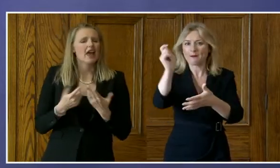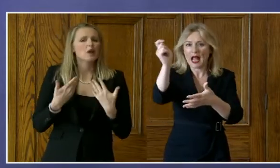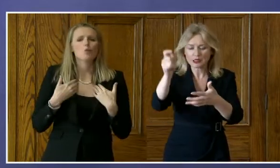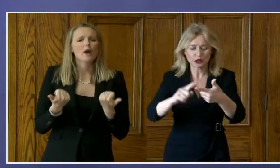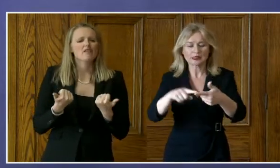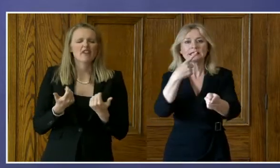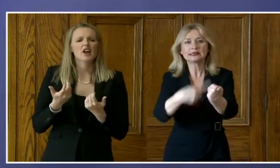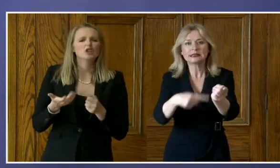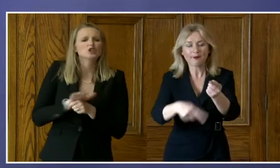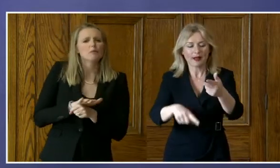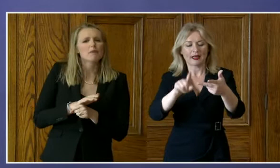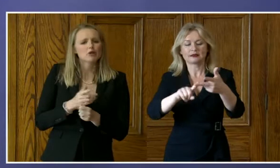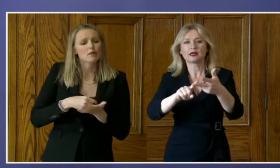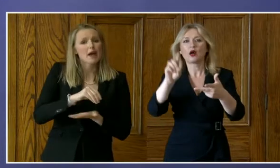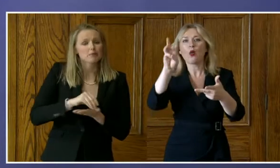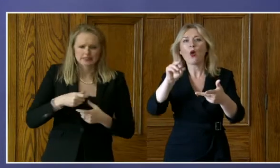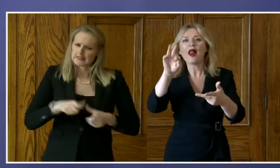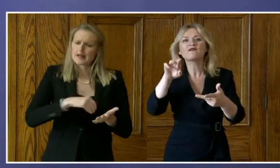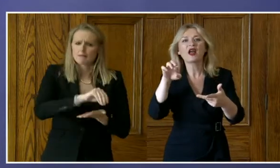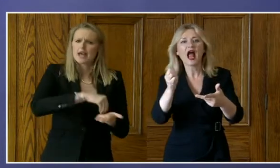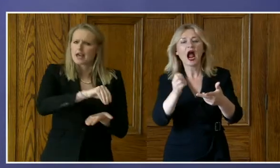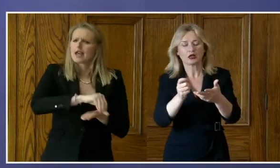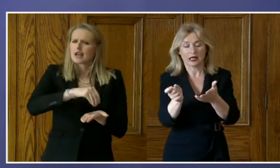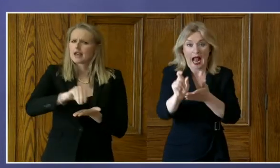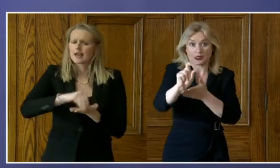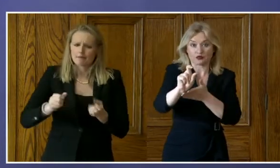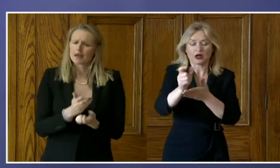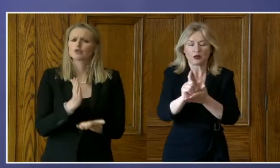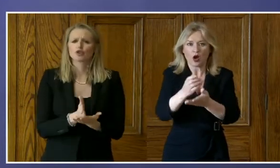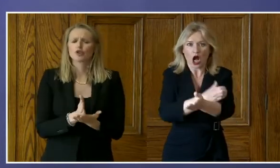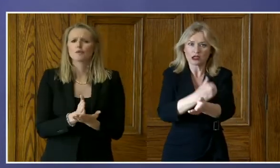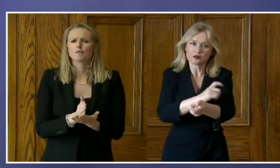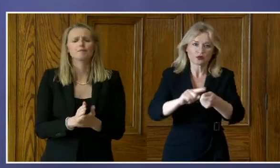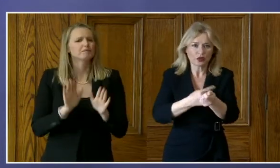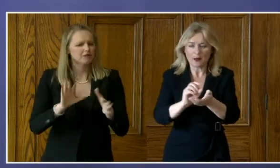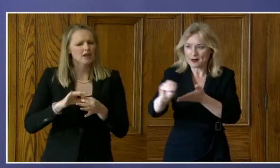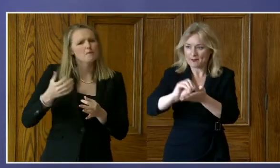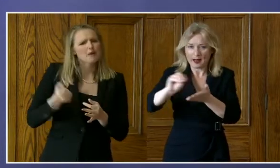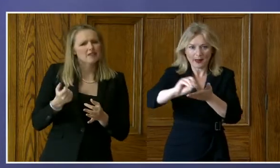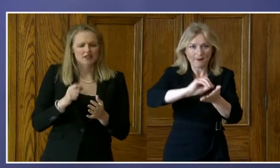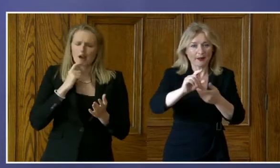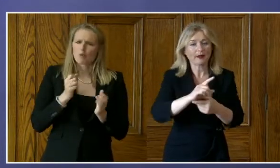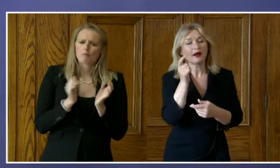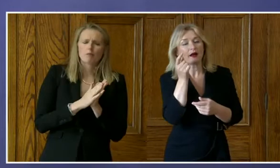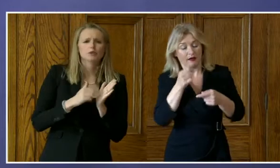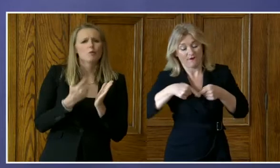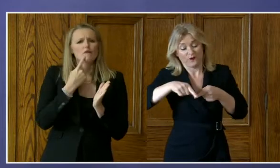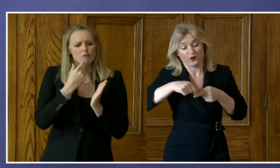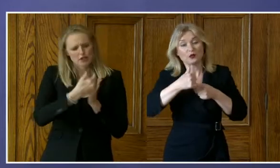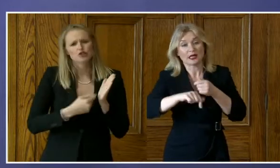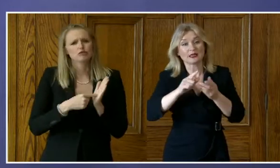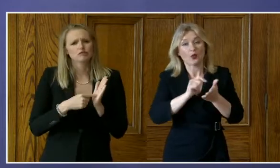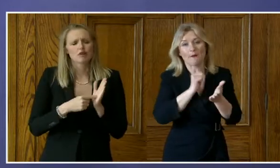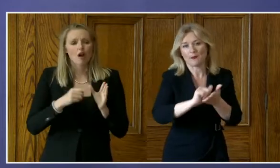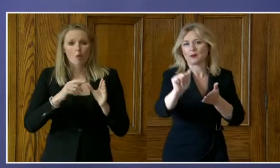payments continue to be paid to those who need them. I will publish more details on this in the coming days and how we have